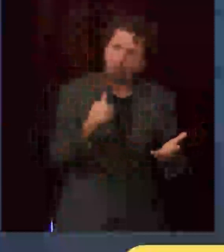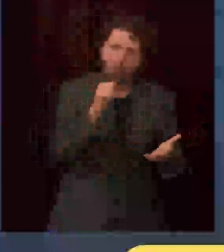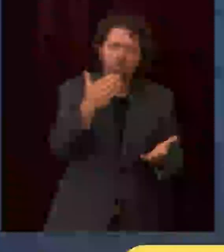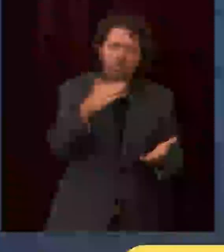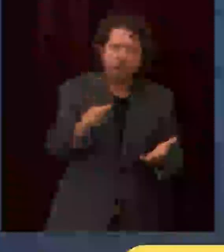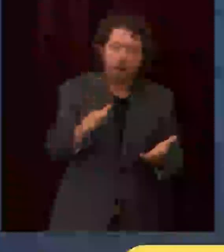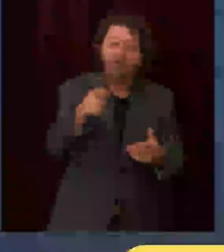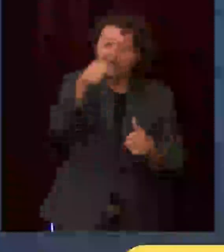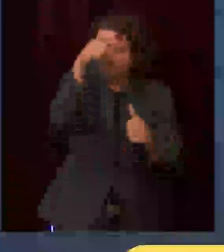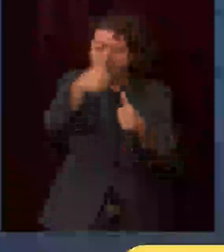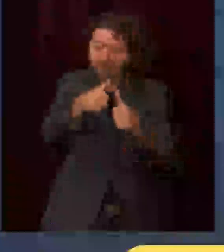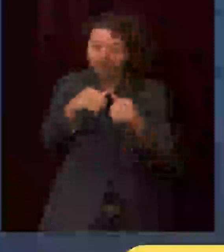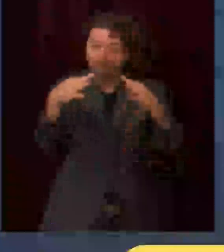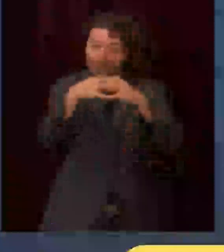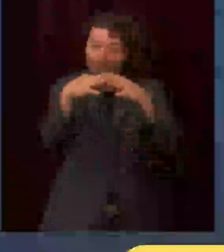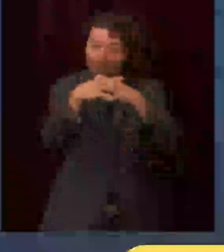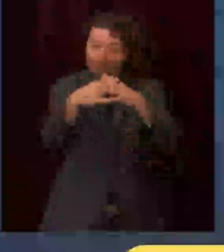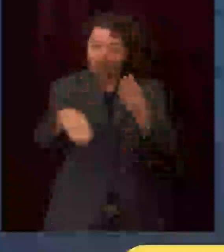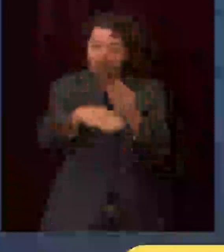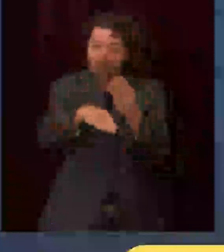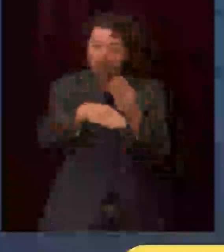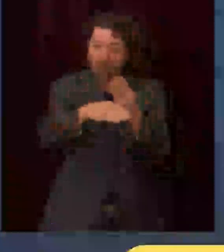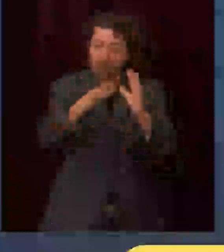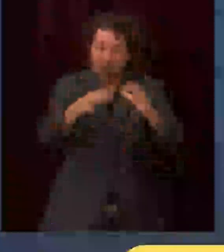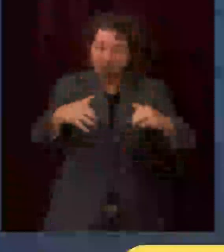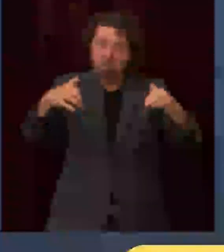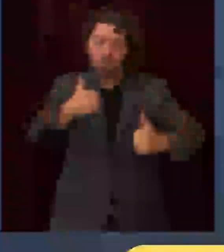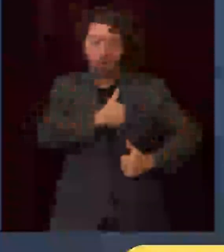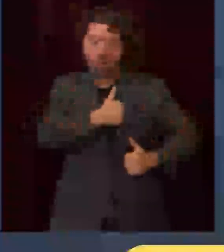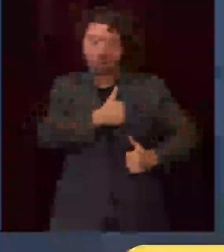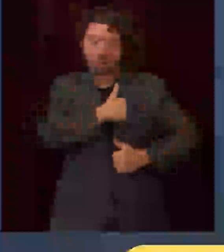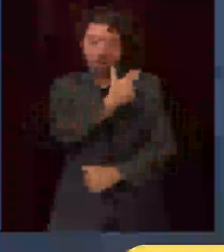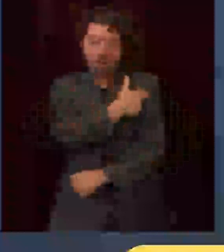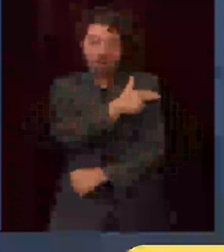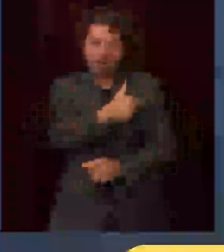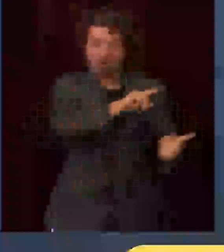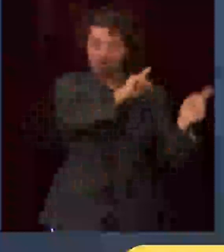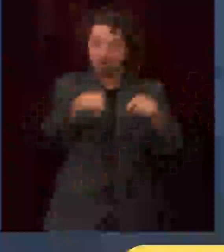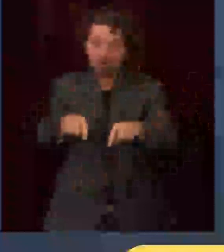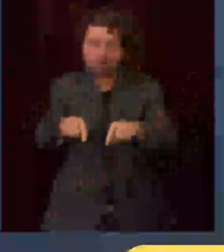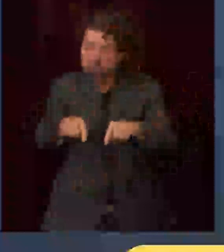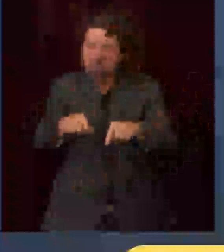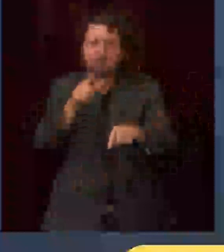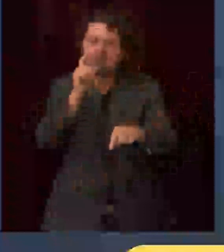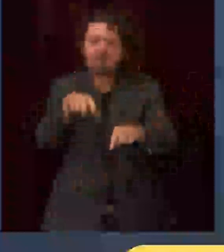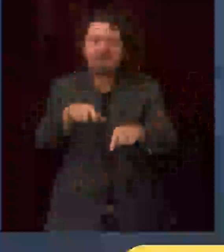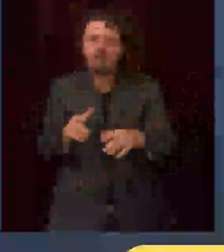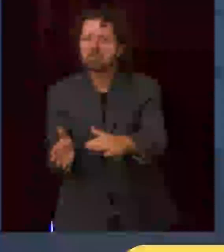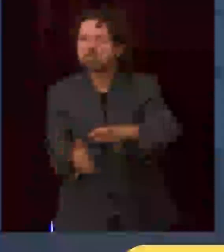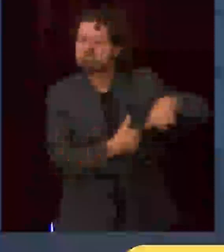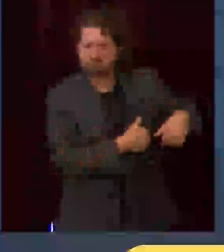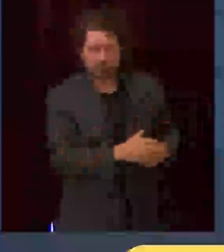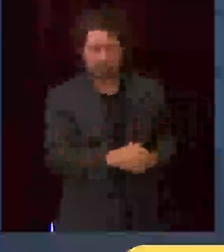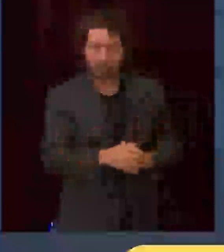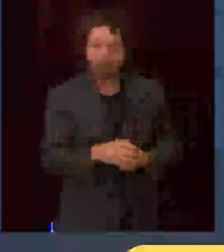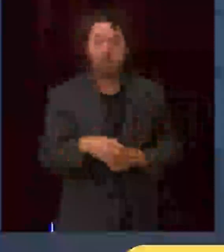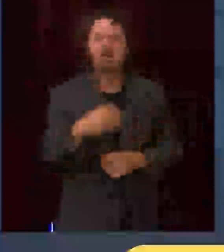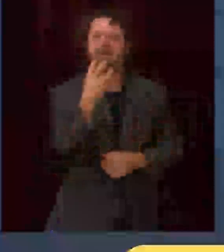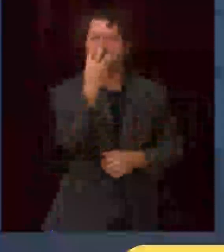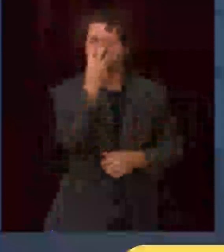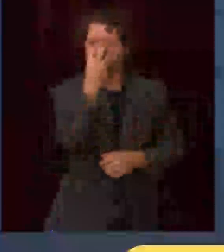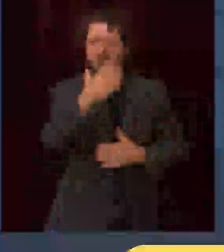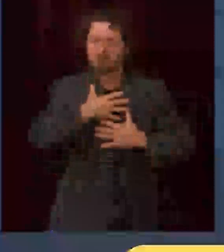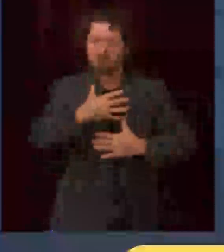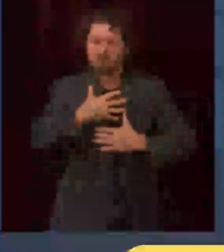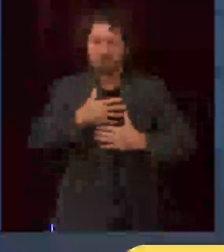somehow we'd made a mistake by being vigorous and aggressive. I think these actions don't tell the story of how the